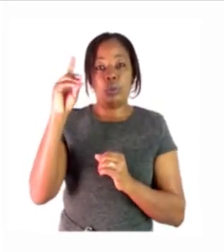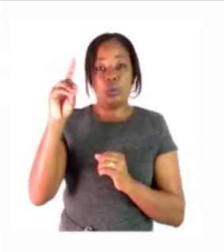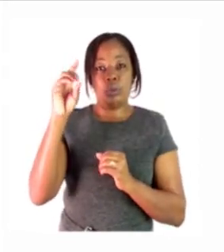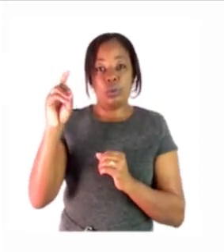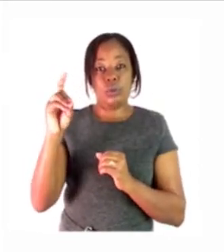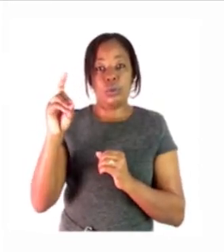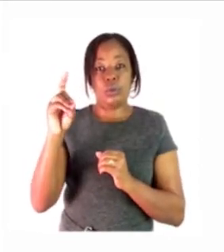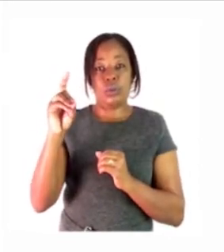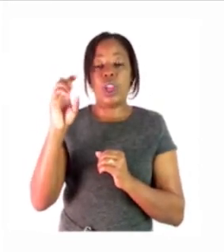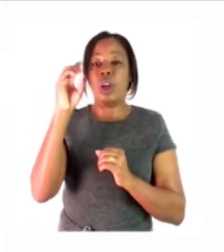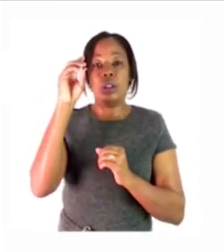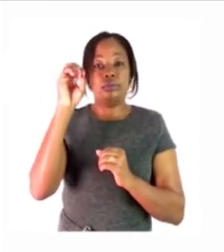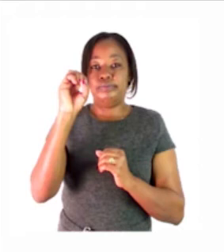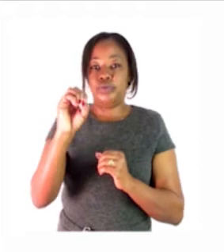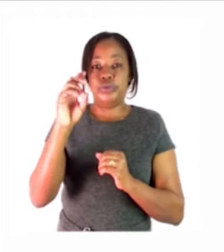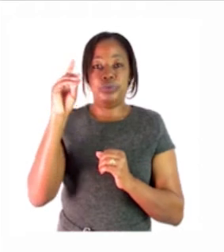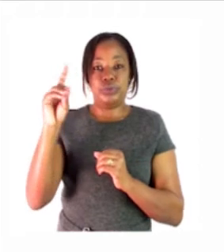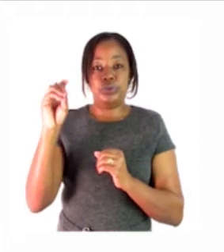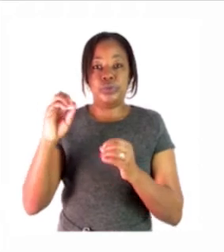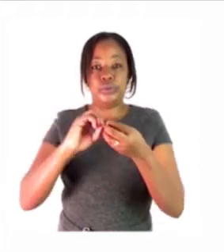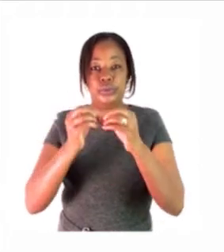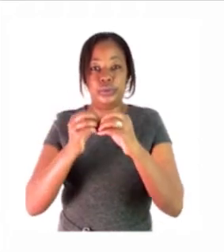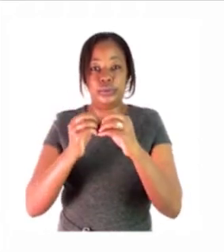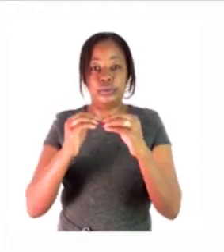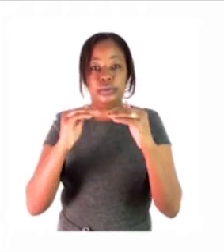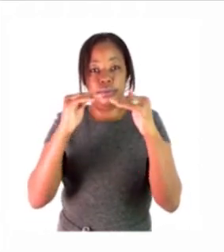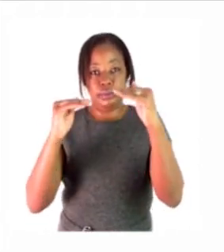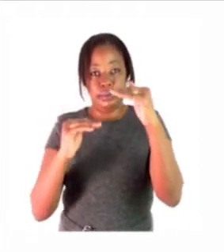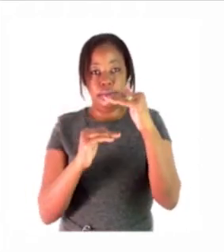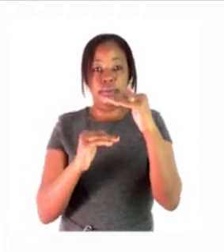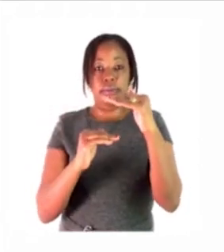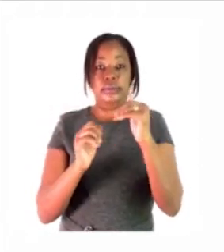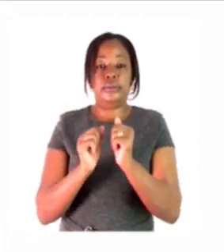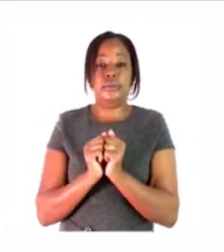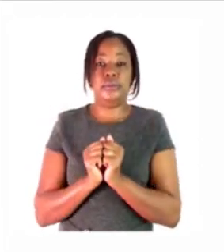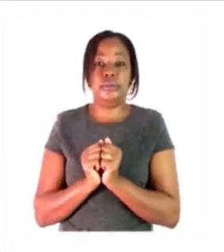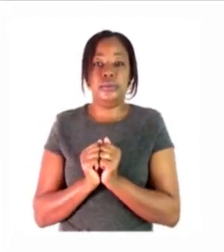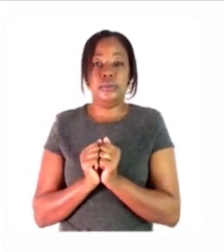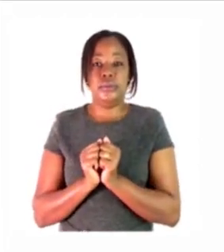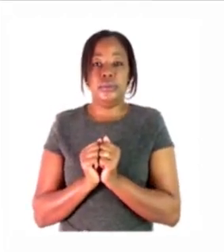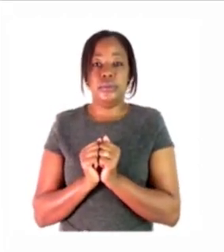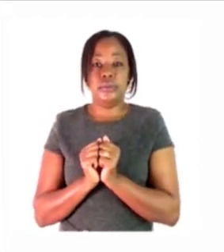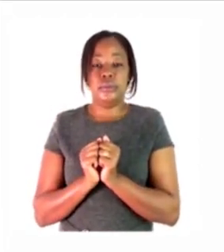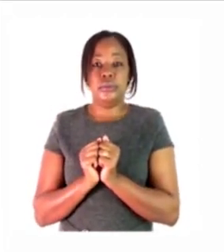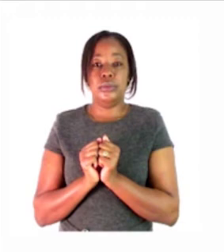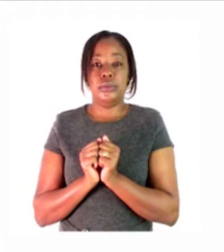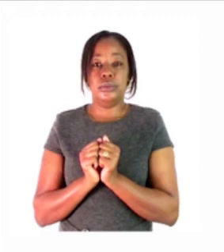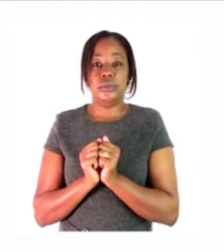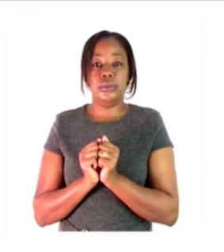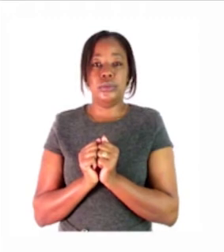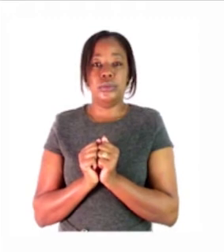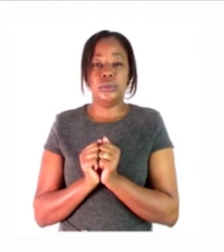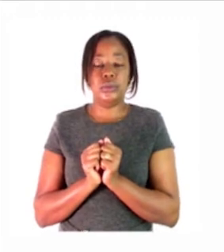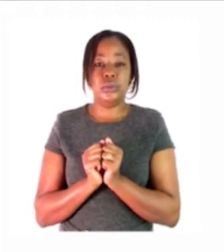it will be difficult for you to count until that number. So what you have to check for a 0, a